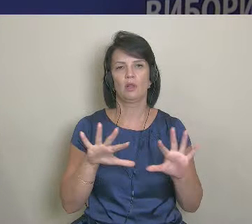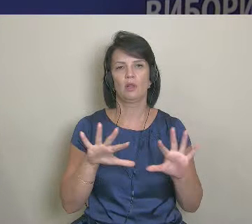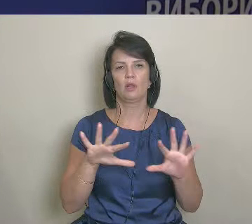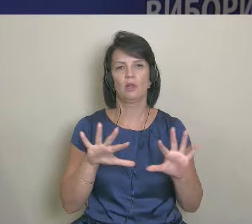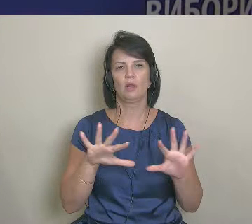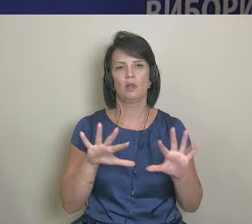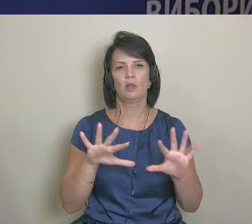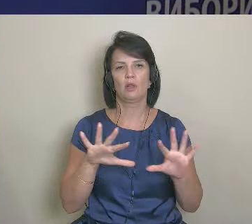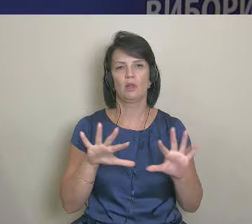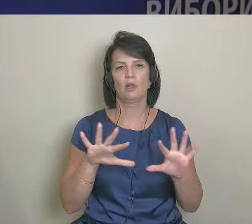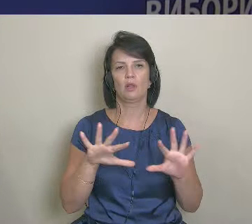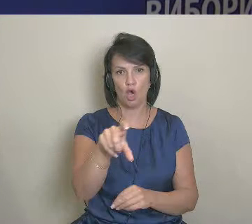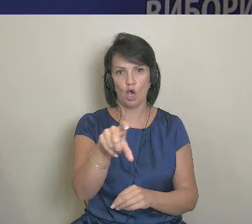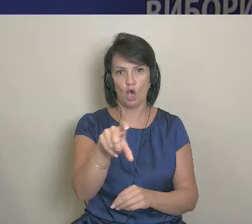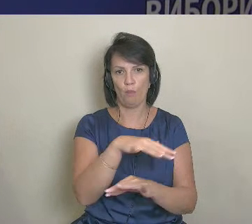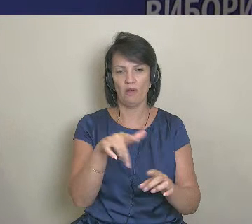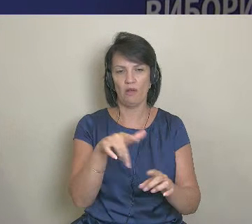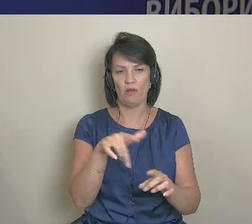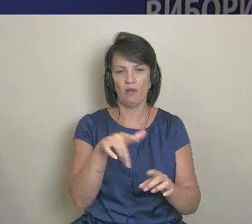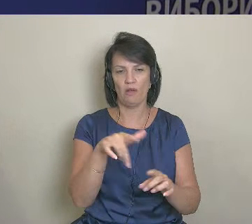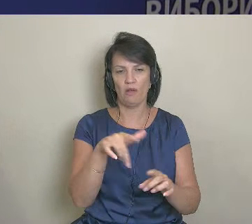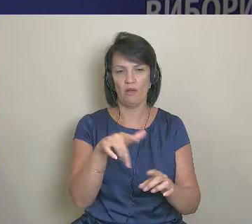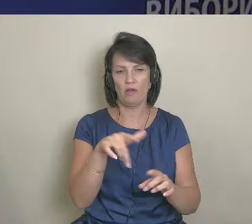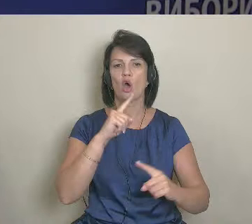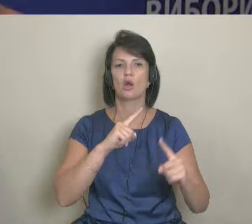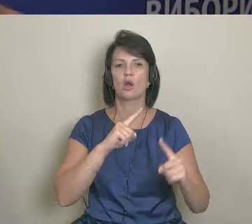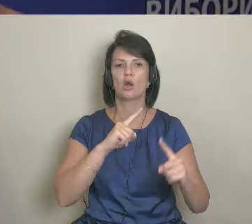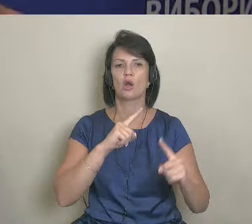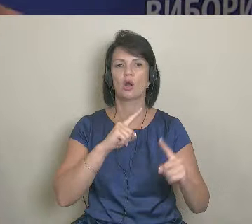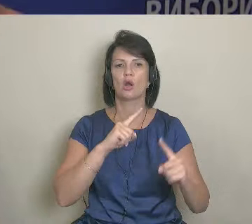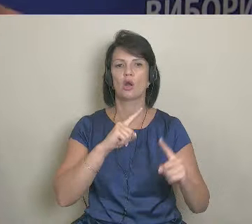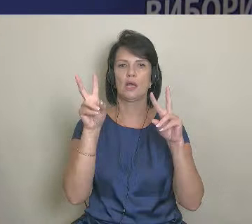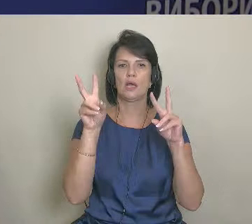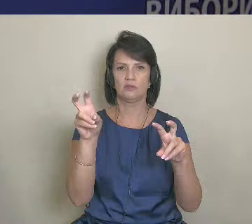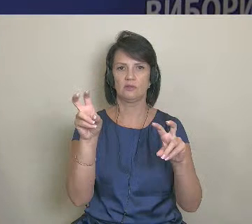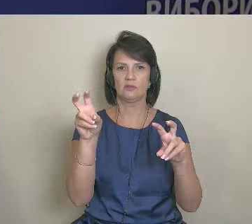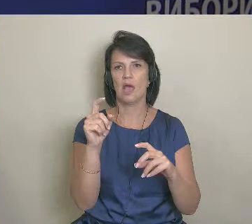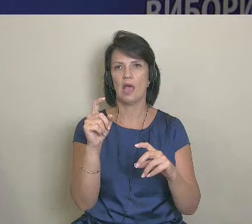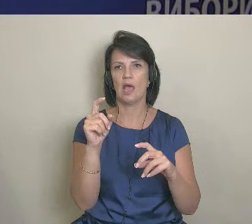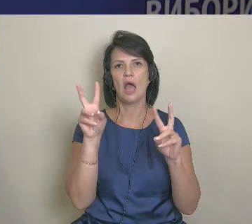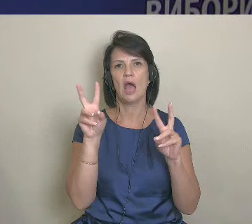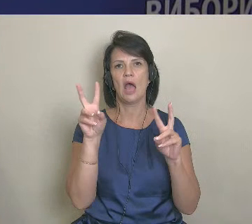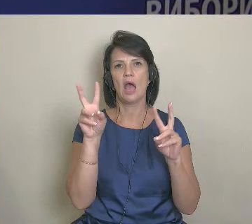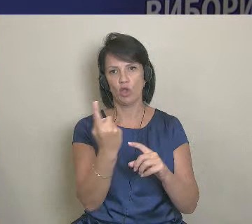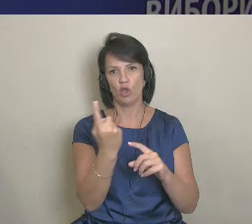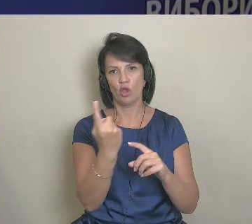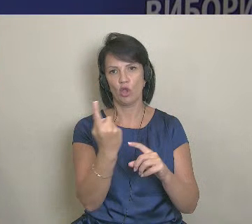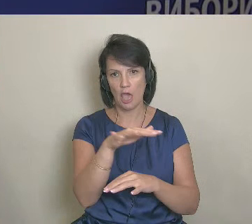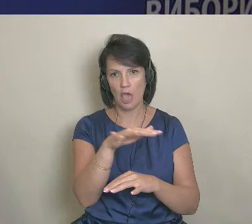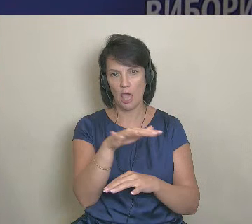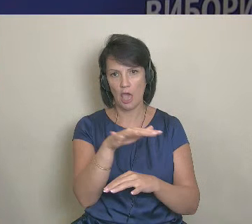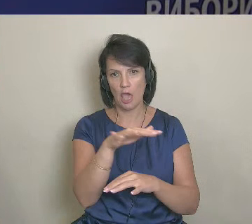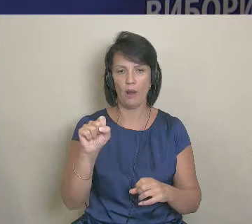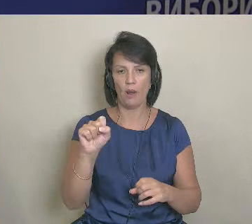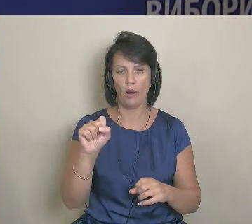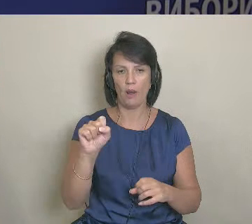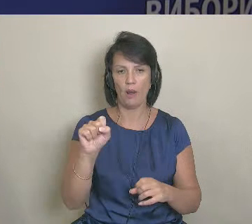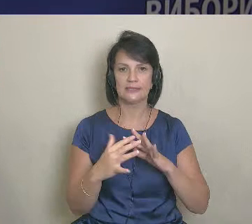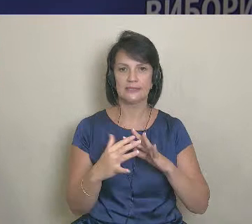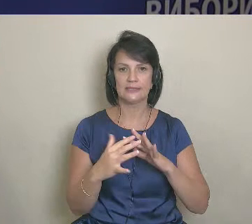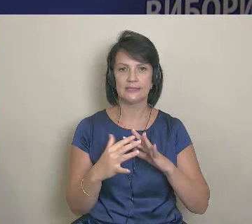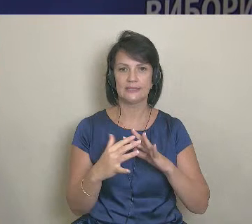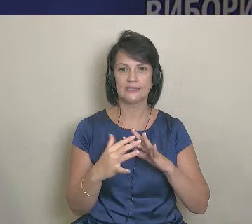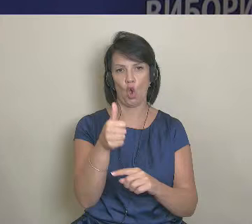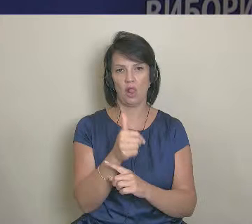case before. Sometimes two communities amalgamated, they agreed that the council would be called under the name of one